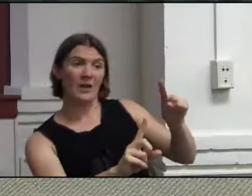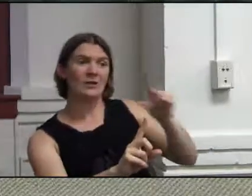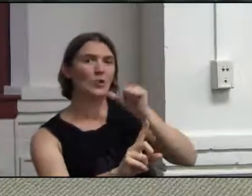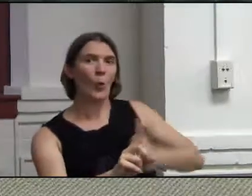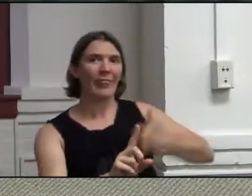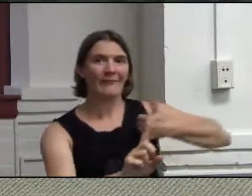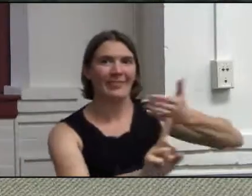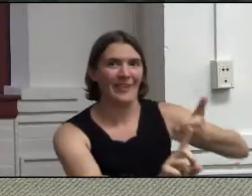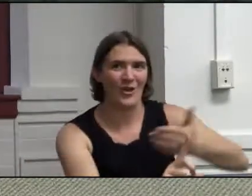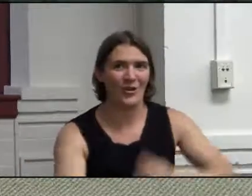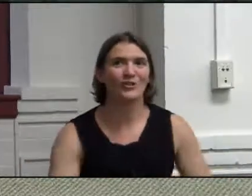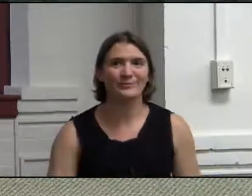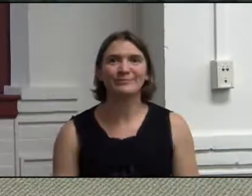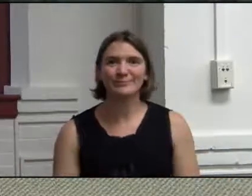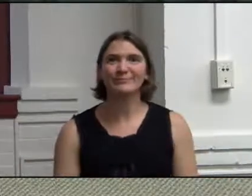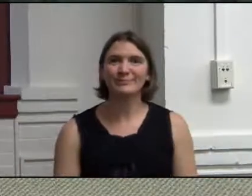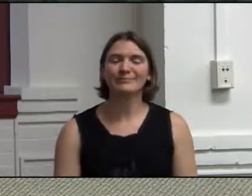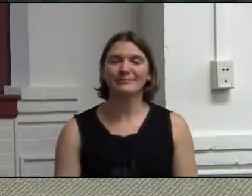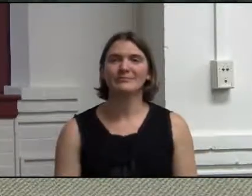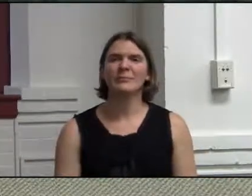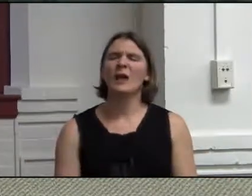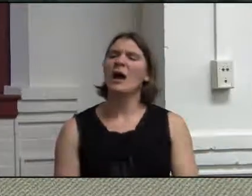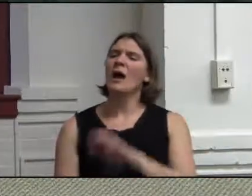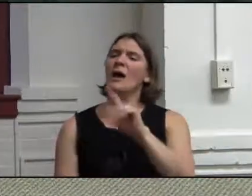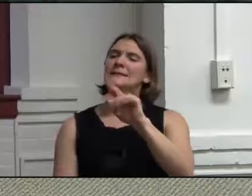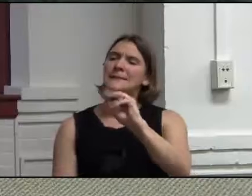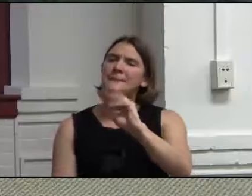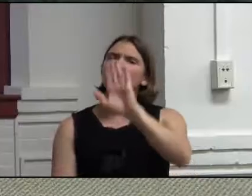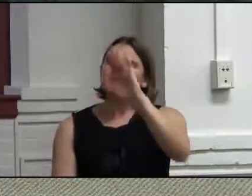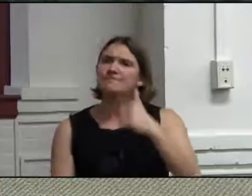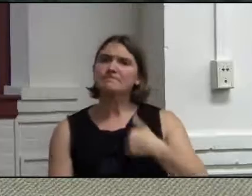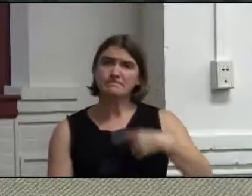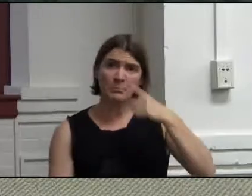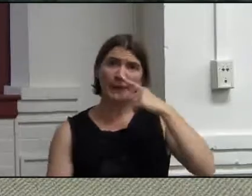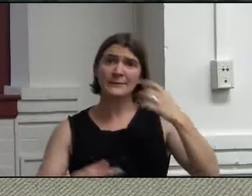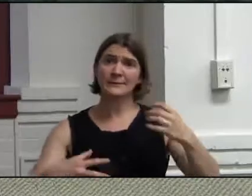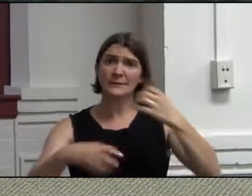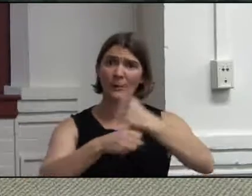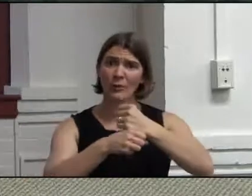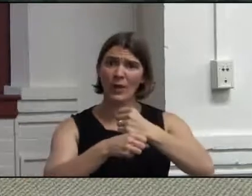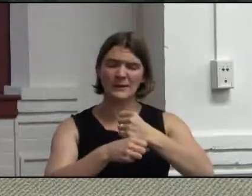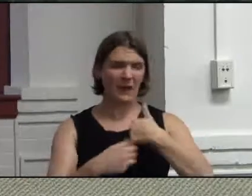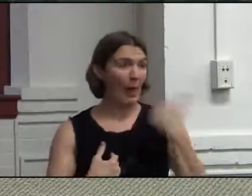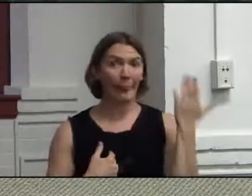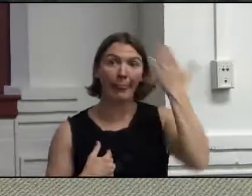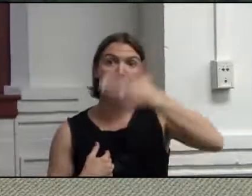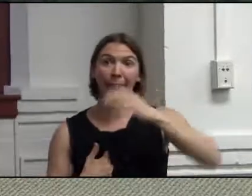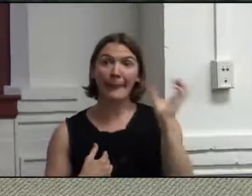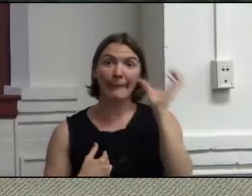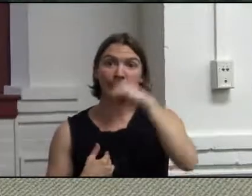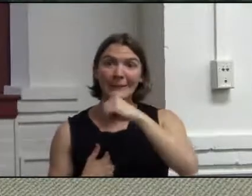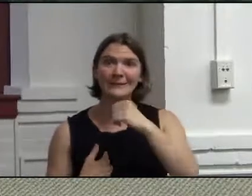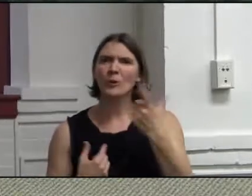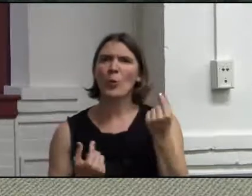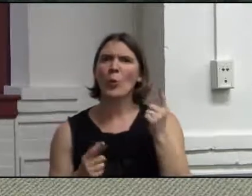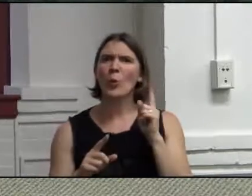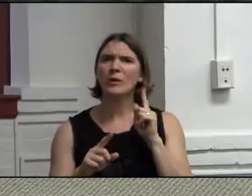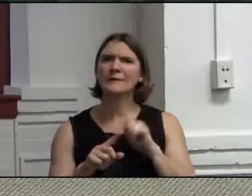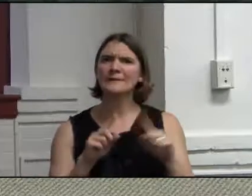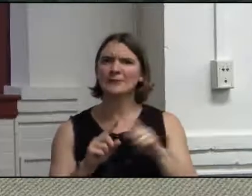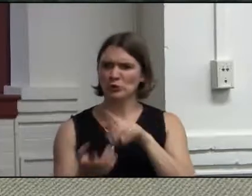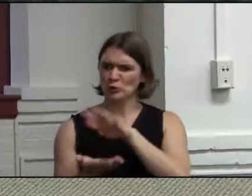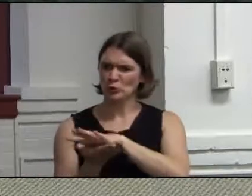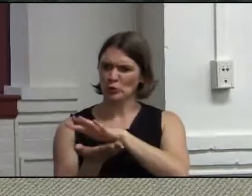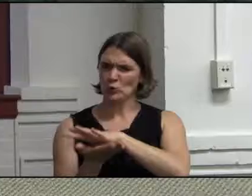Okay. Yeah. I was wondering if there's a summary of, and I might have missed it, the difference on the